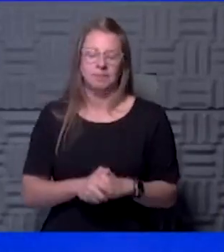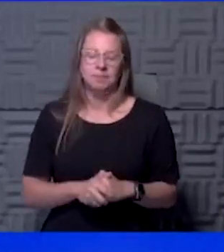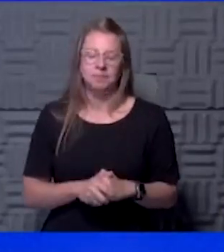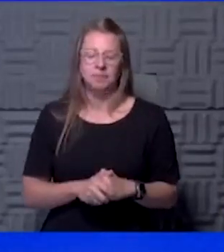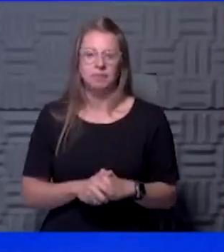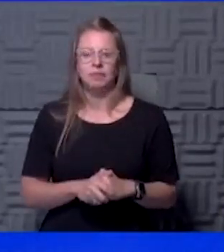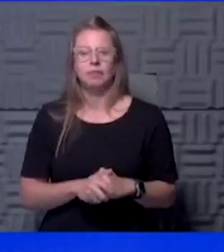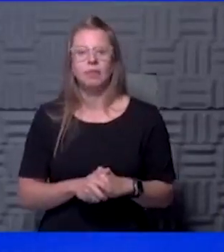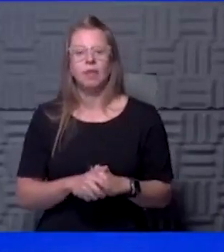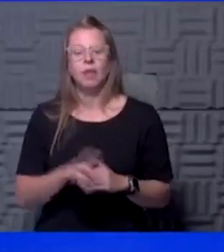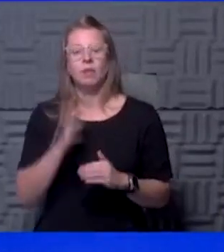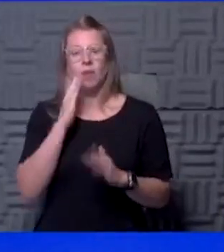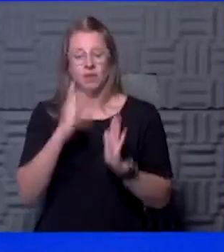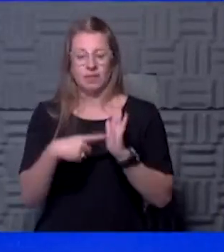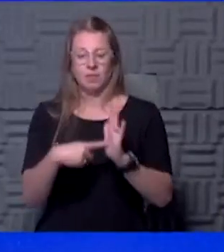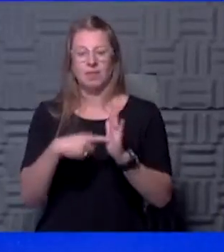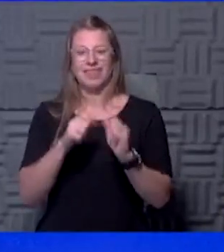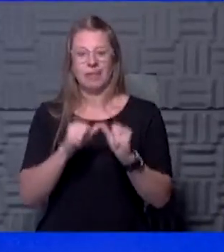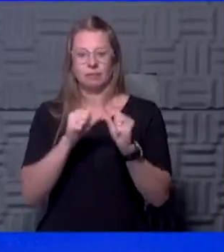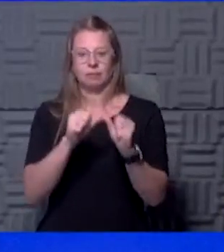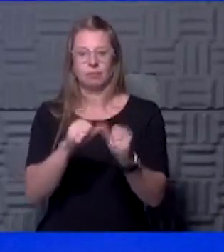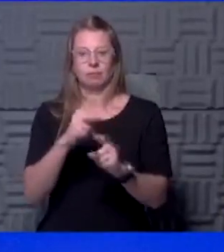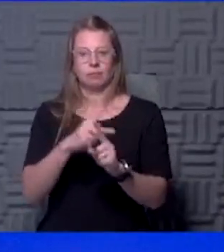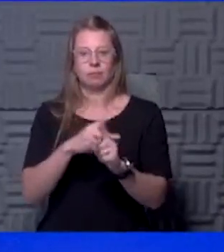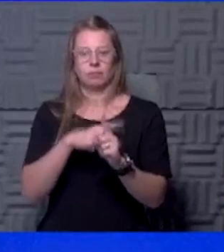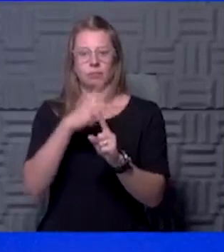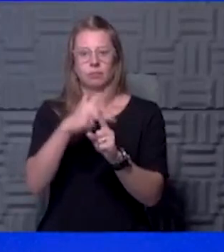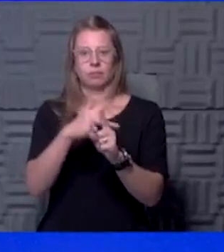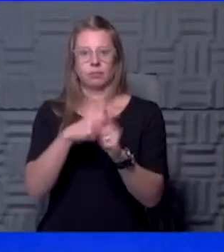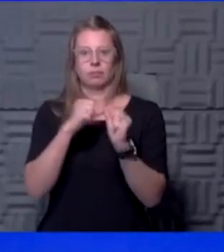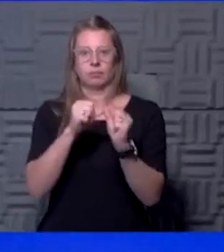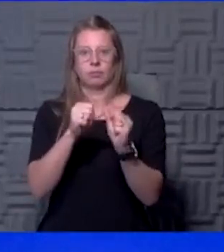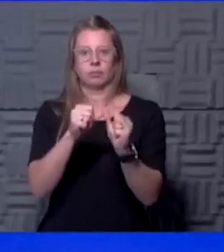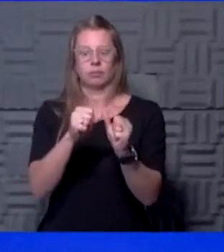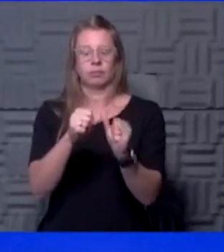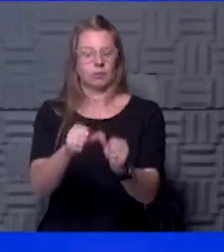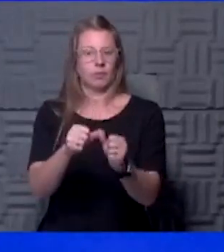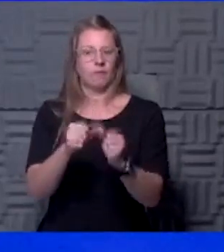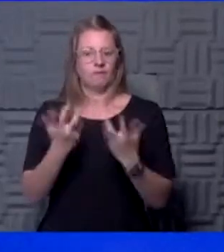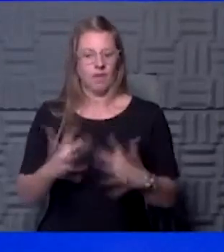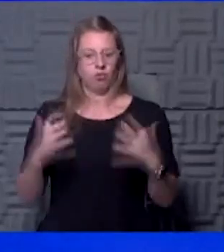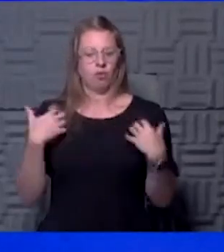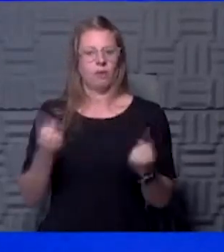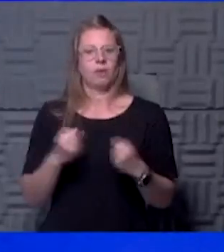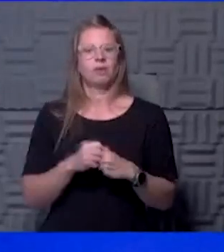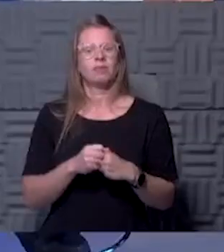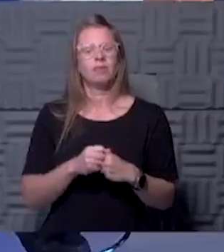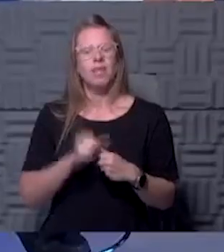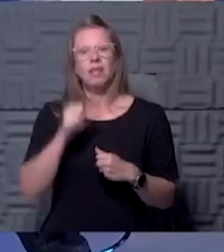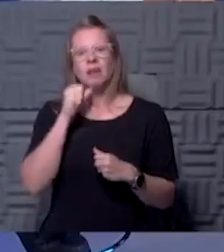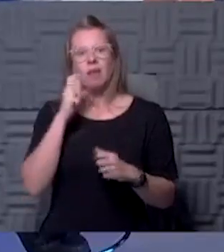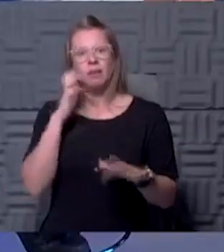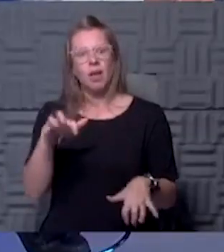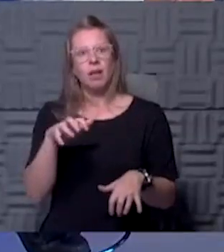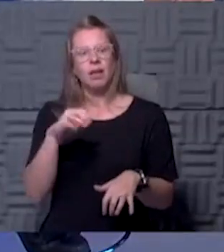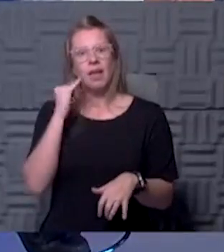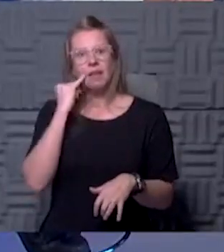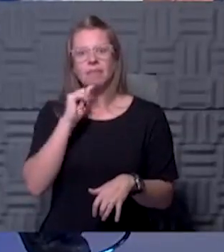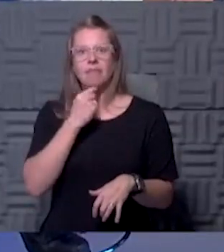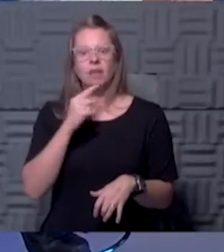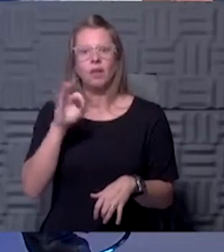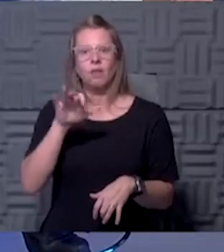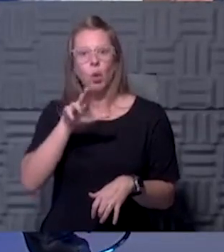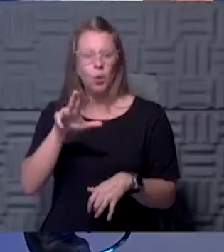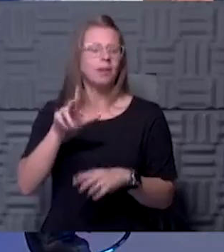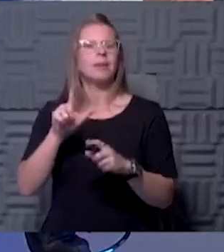these symptoms can continue for 2 to 3 months after recovery from the acute illness. Which really isn't that surprising if severe influenza can last 3 to 6